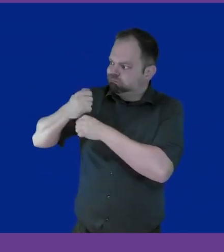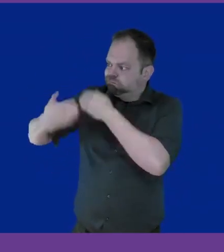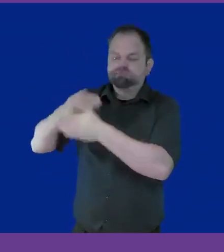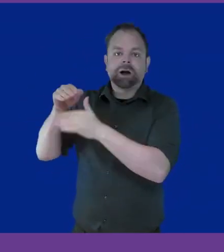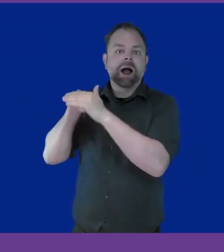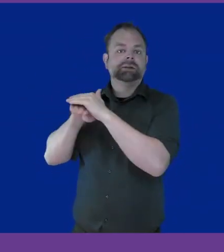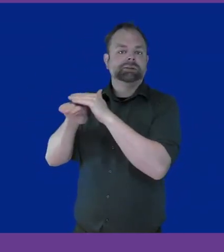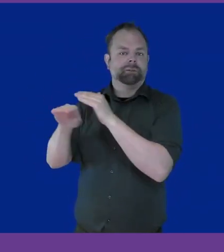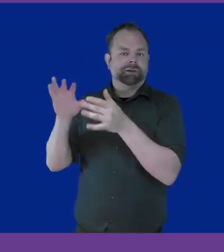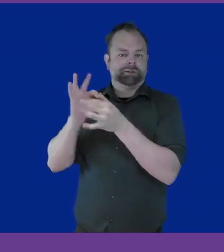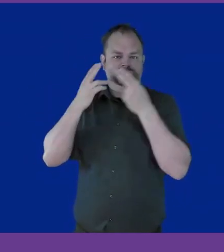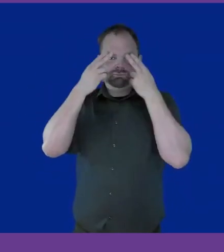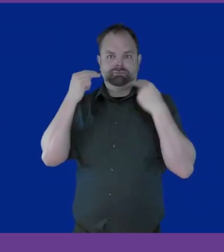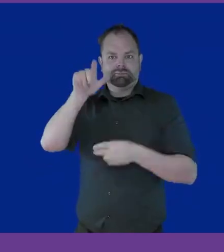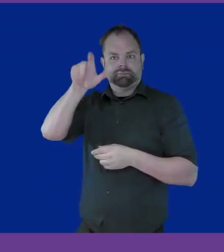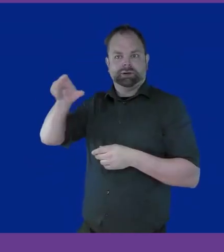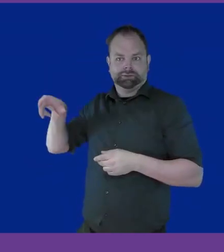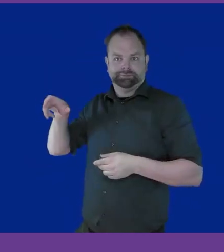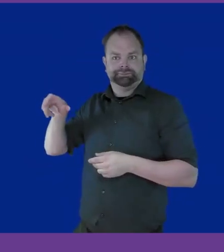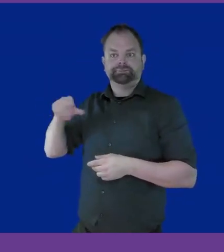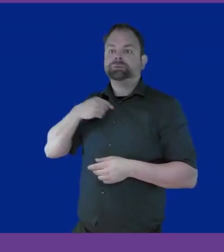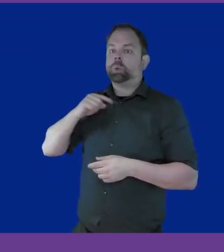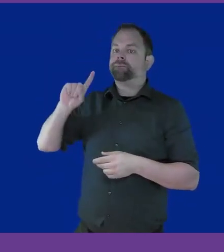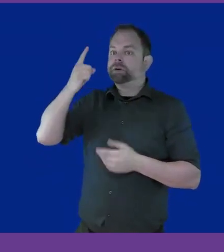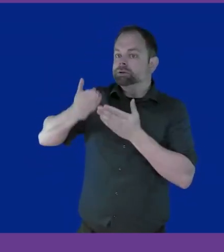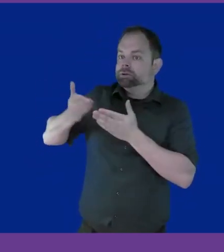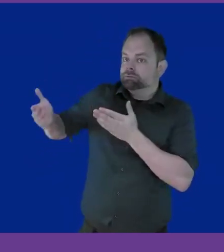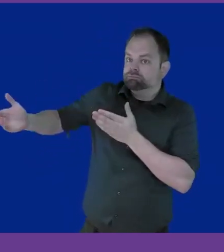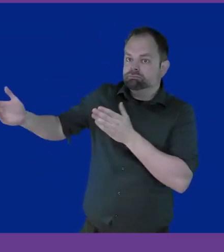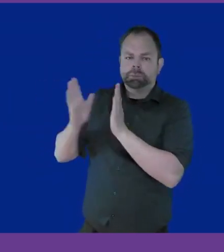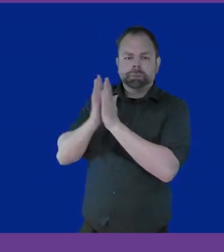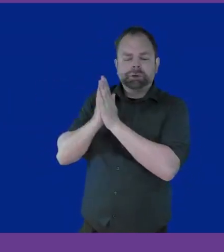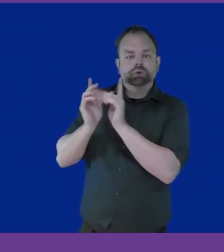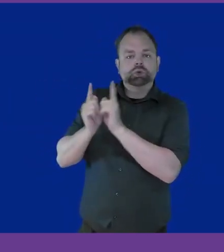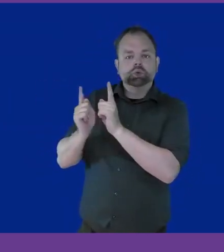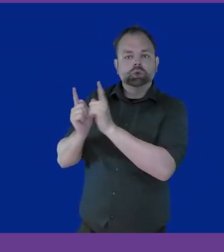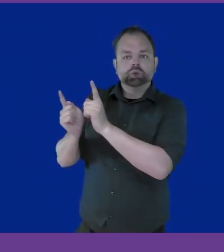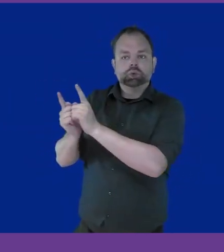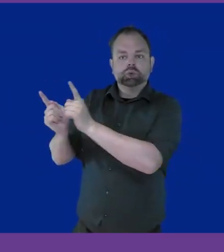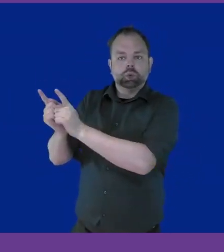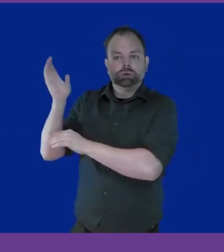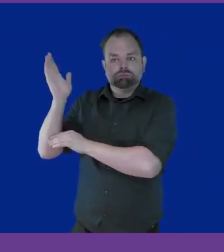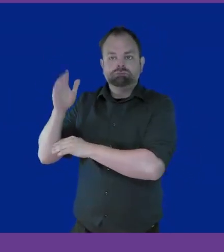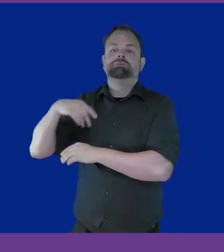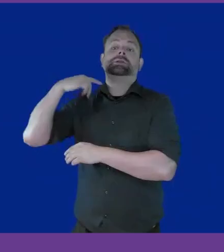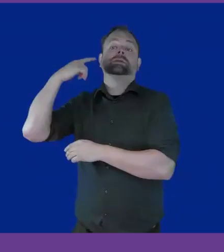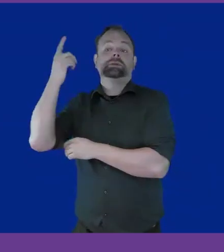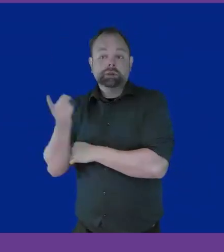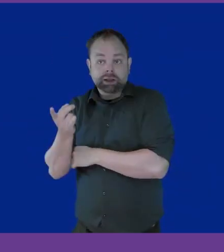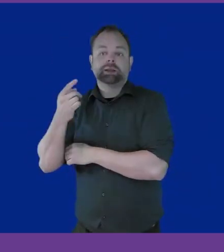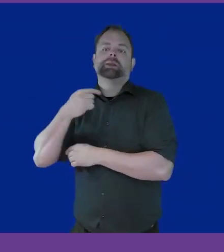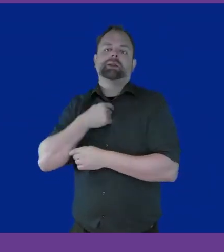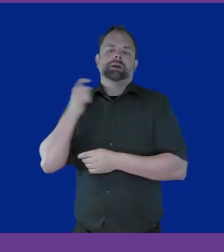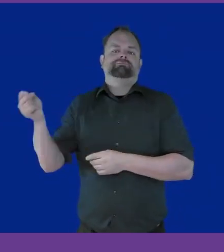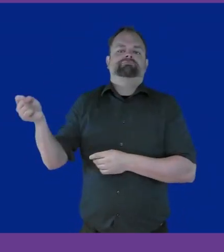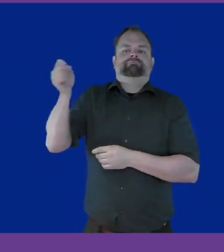a keynote speech. So Jesus, if I may give you the floor first and give us a few opening remarks on how you see